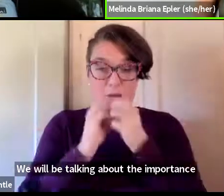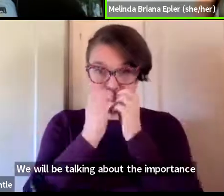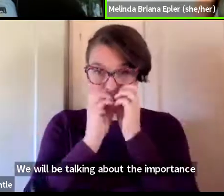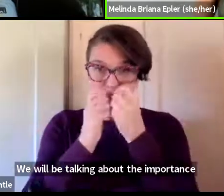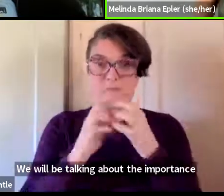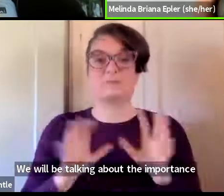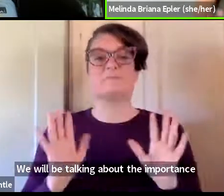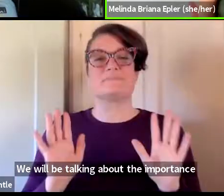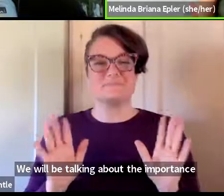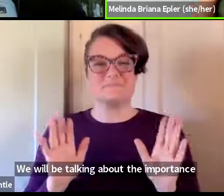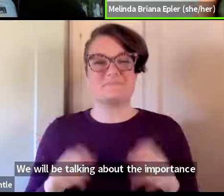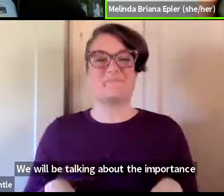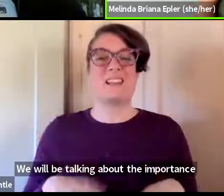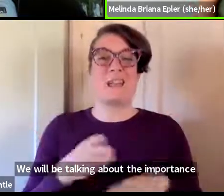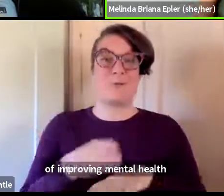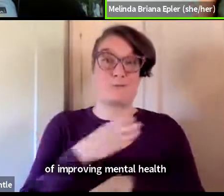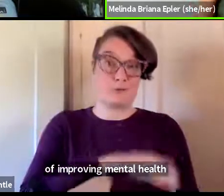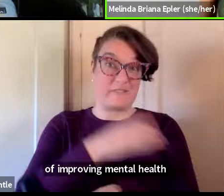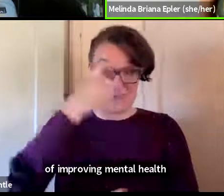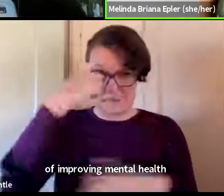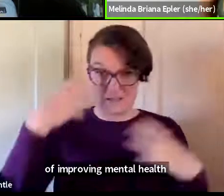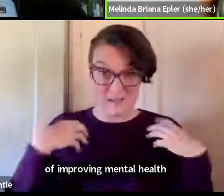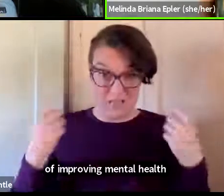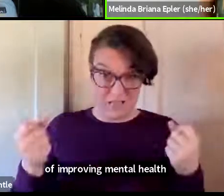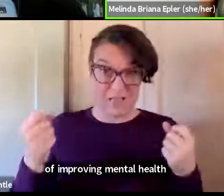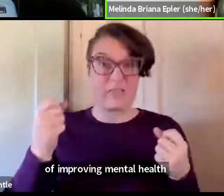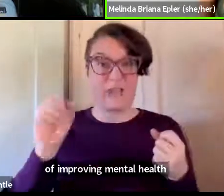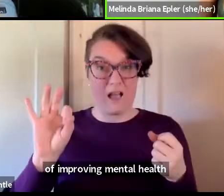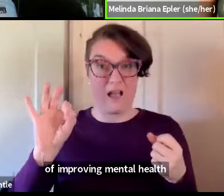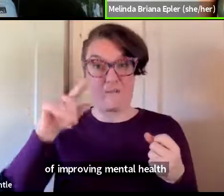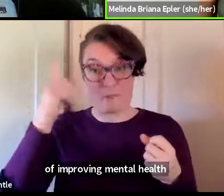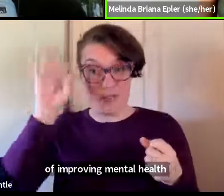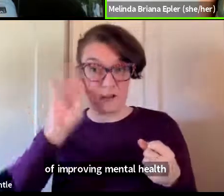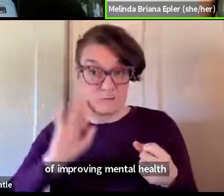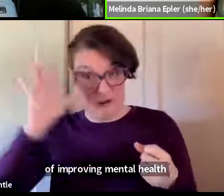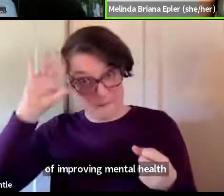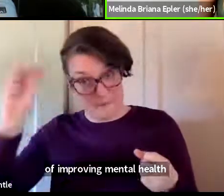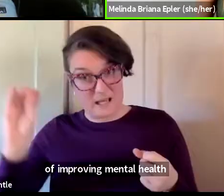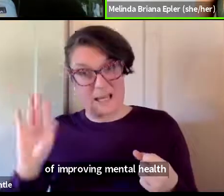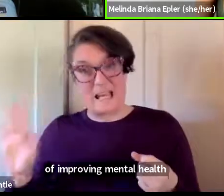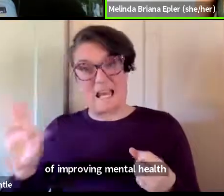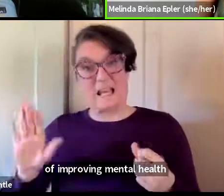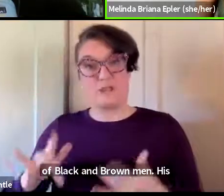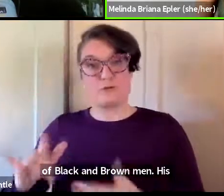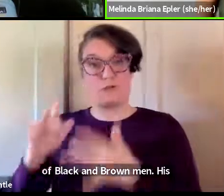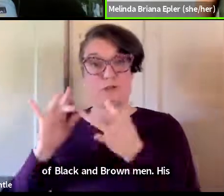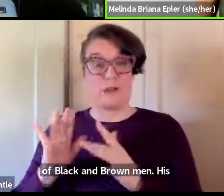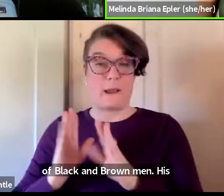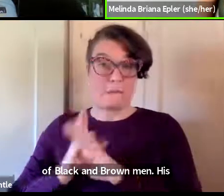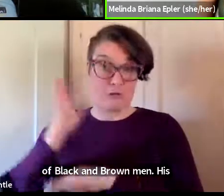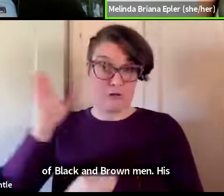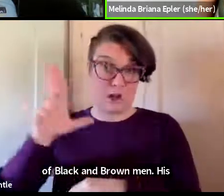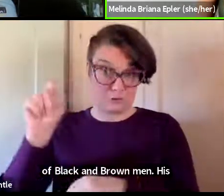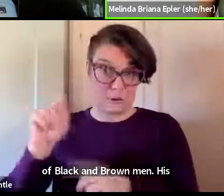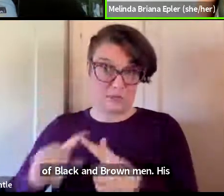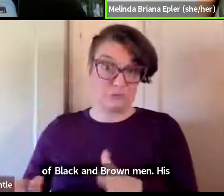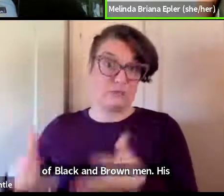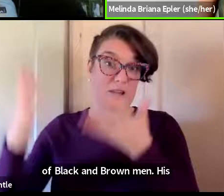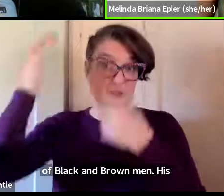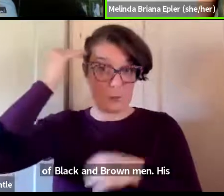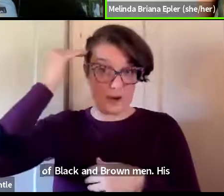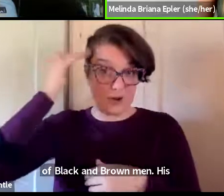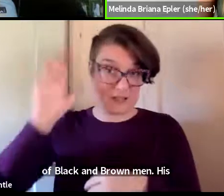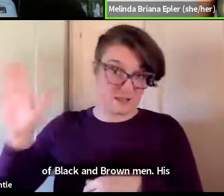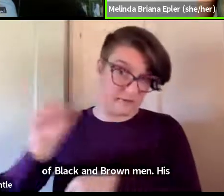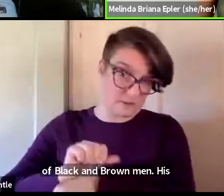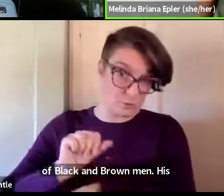improving mental health of Black and brown men, his trip across the country to raise awareness for the work that he's doing. And we'll also